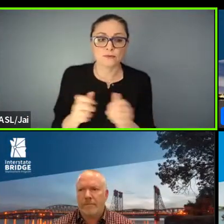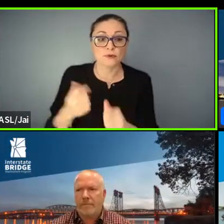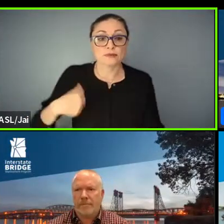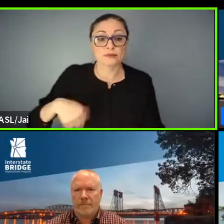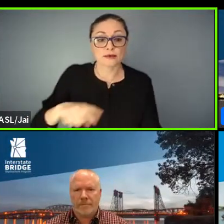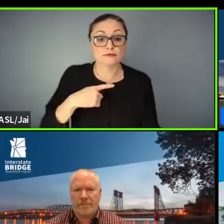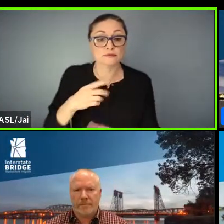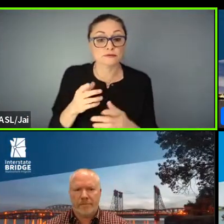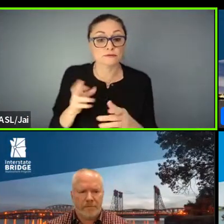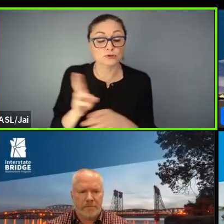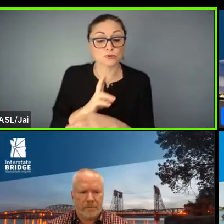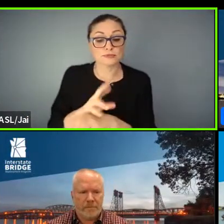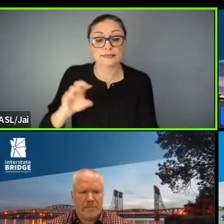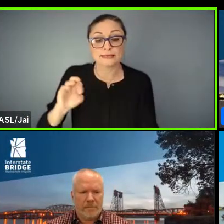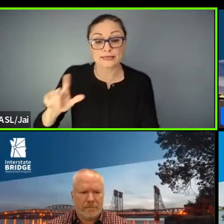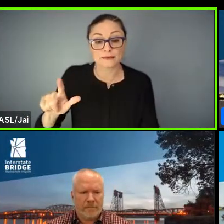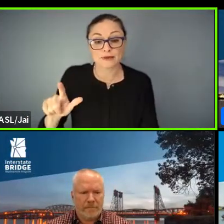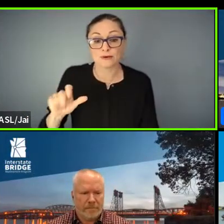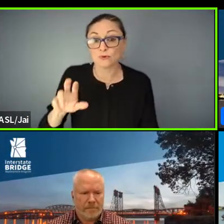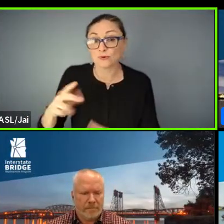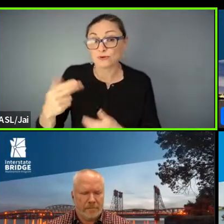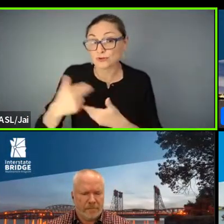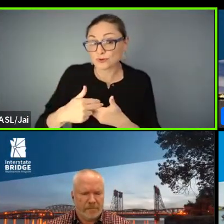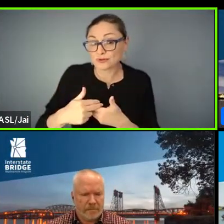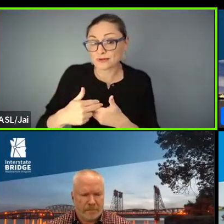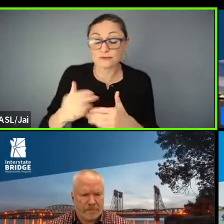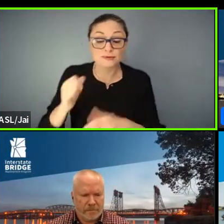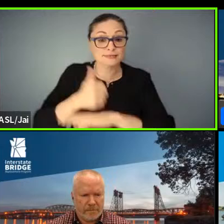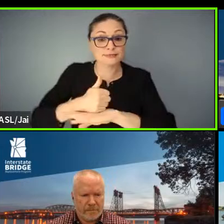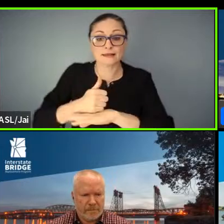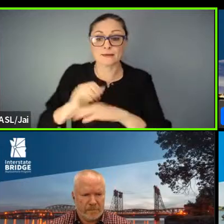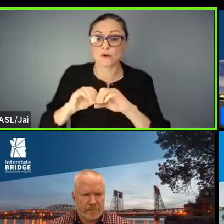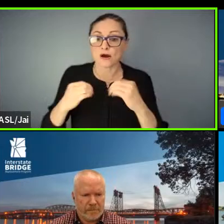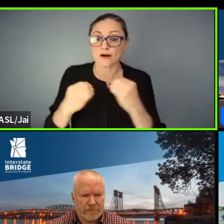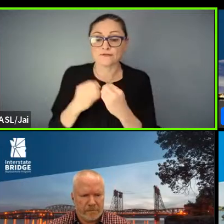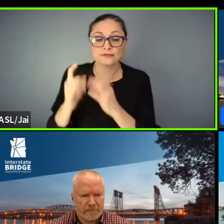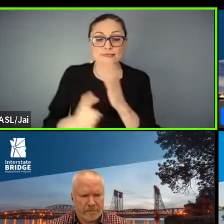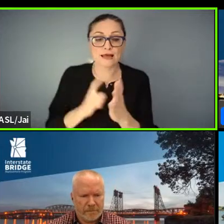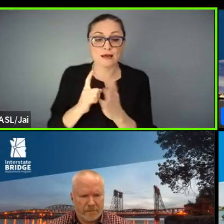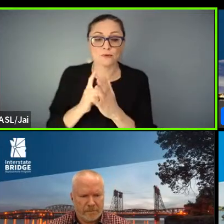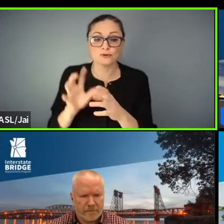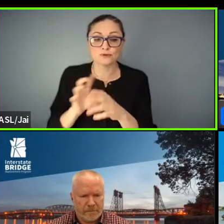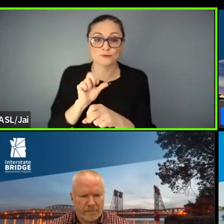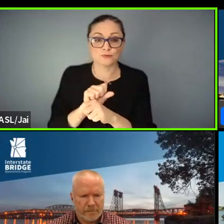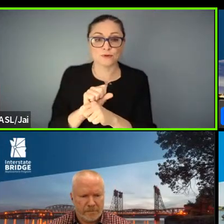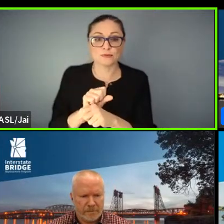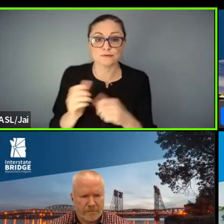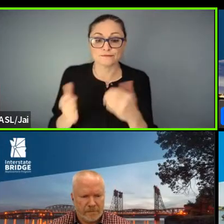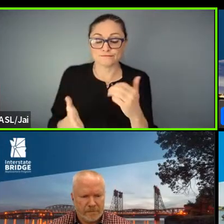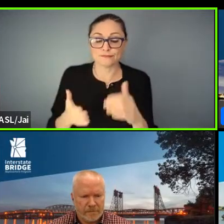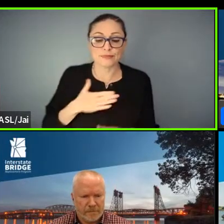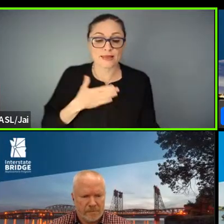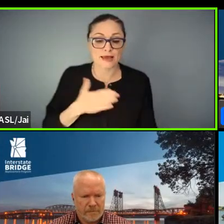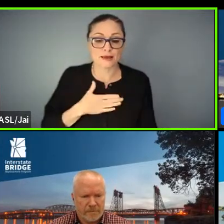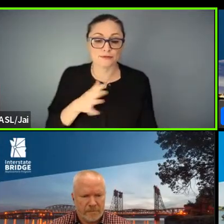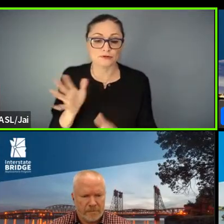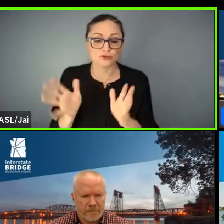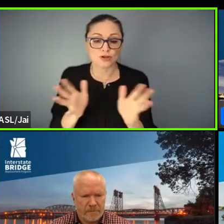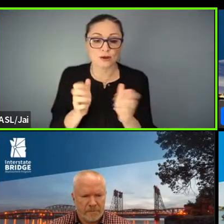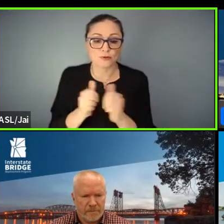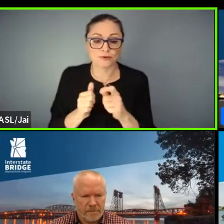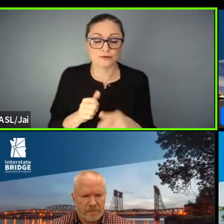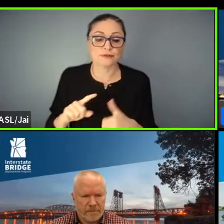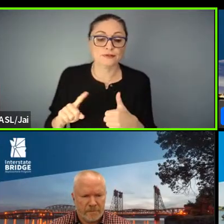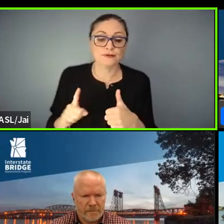email or join us, set up an office hours appointment, and we'll be happy to talk with you. So our